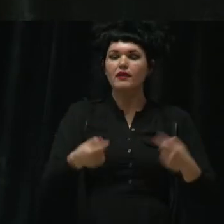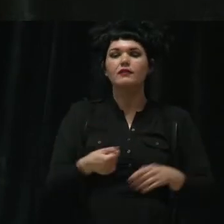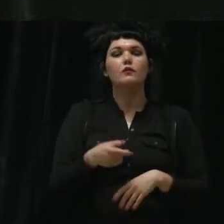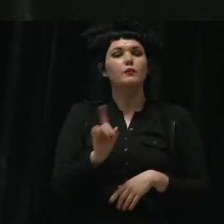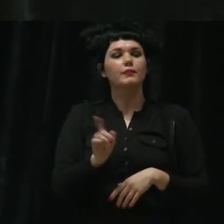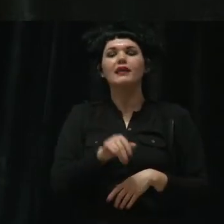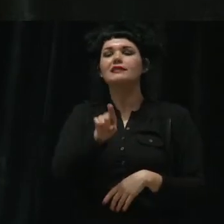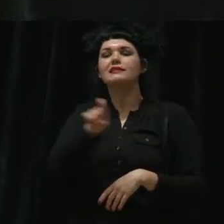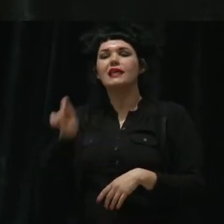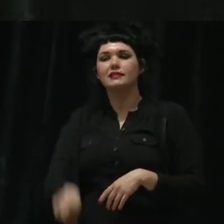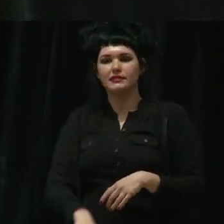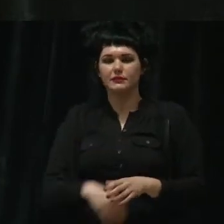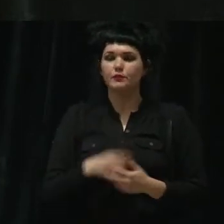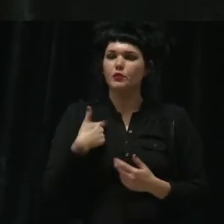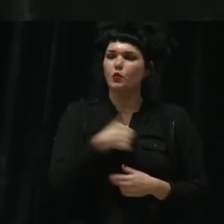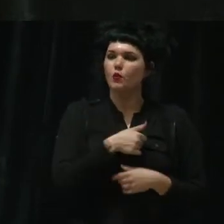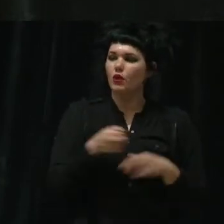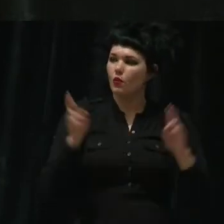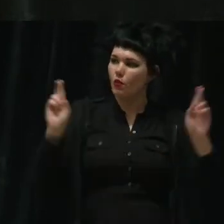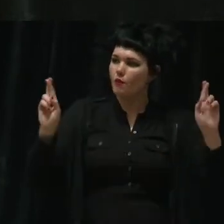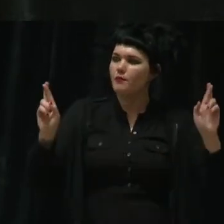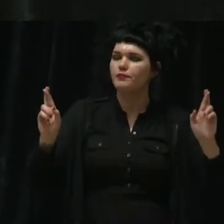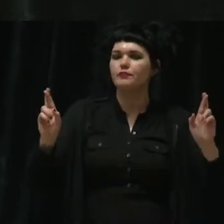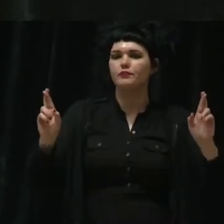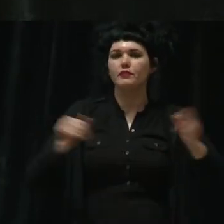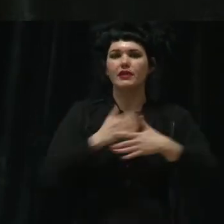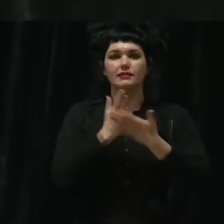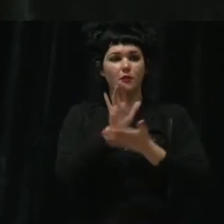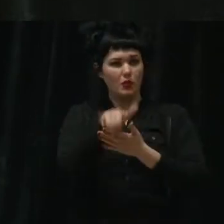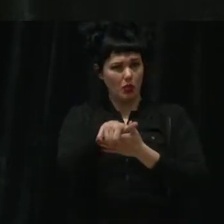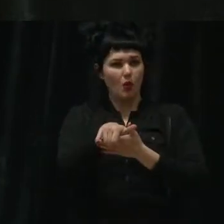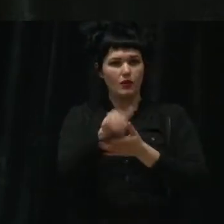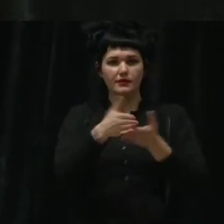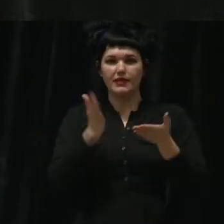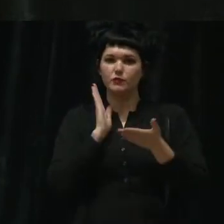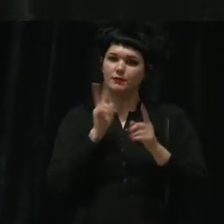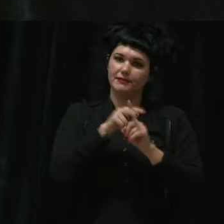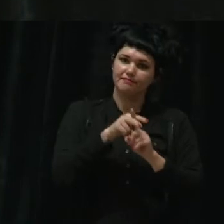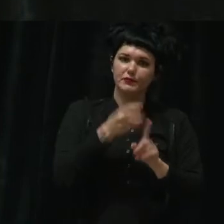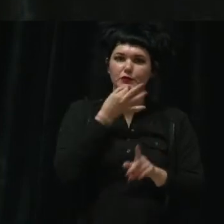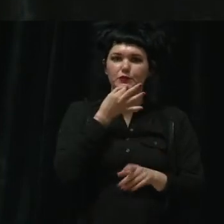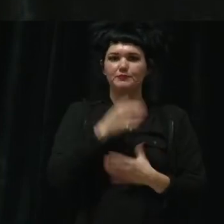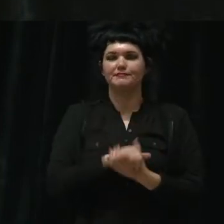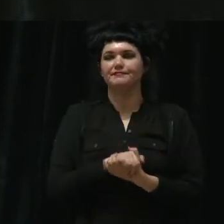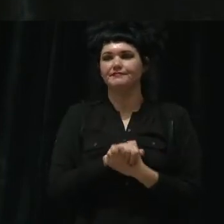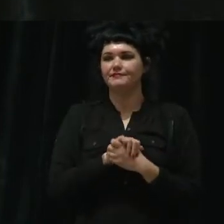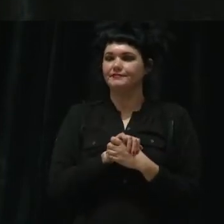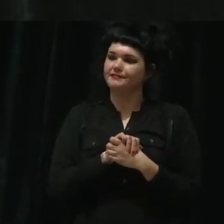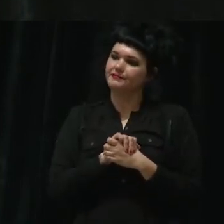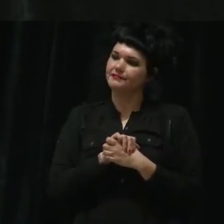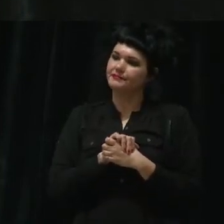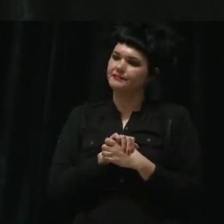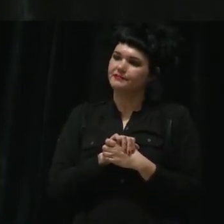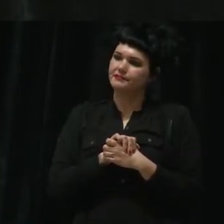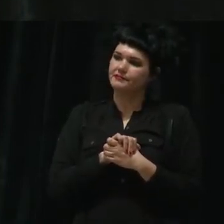Texas, and we're hopeful that some of those things will be implemented soon.